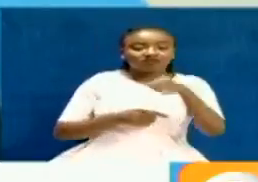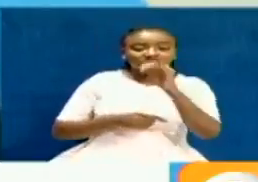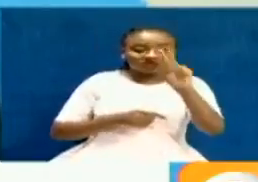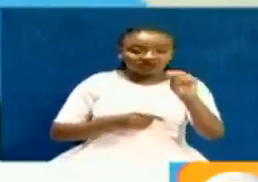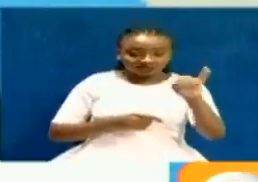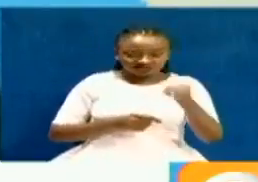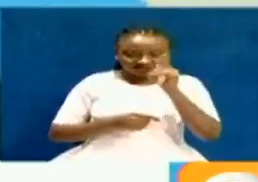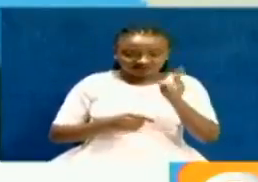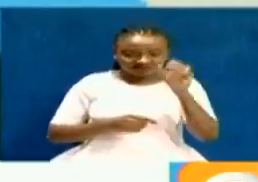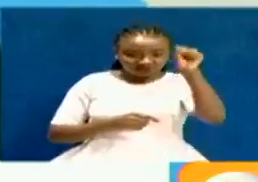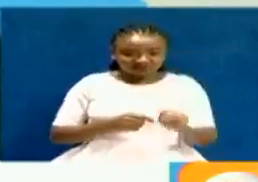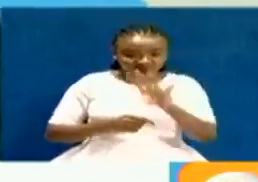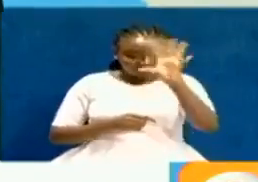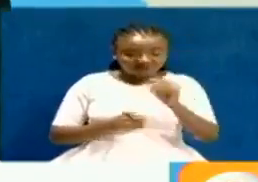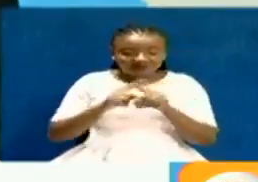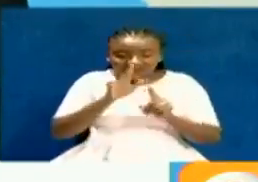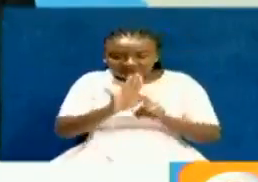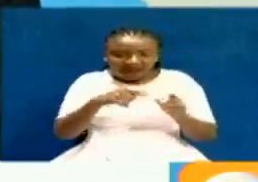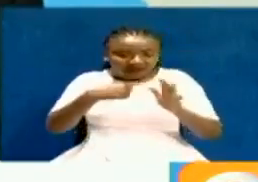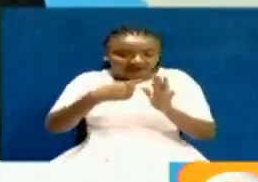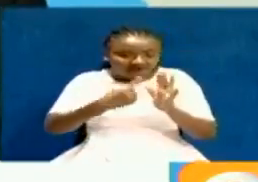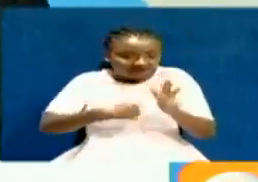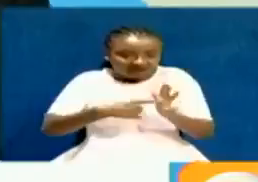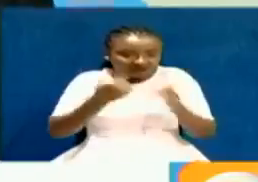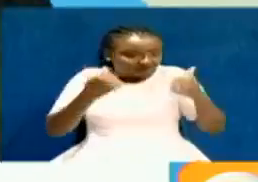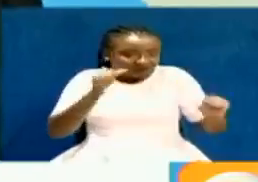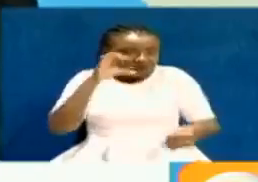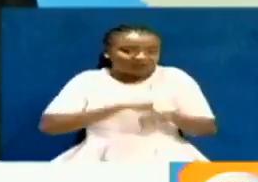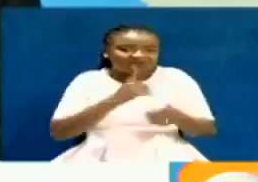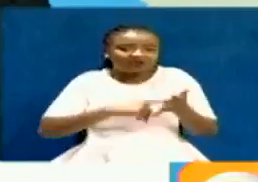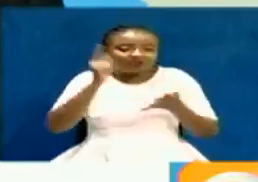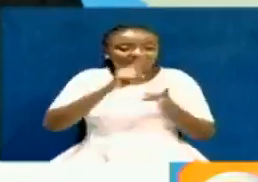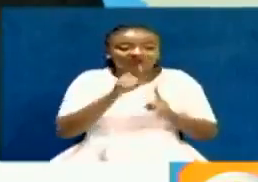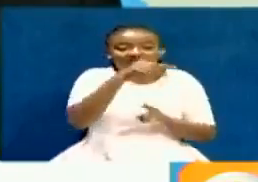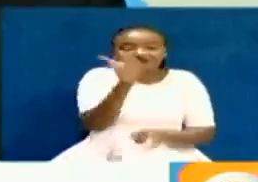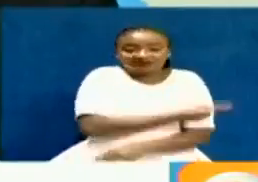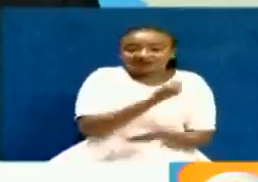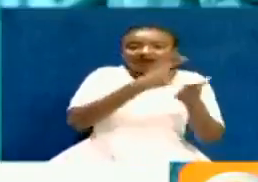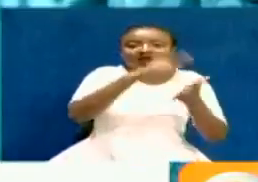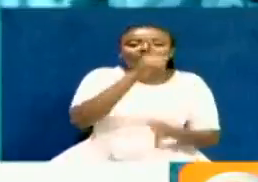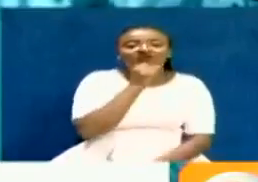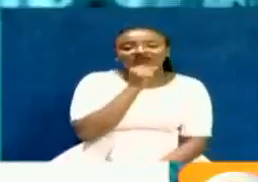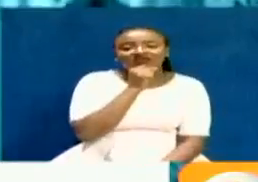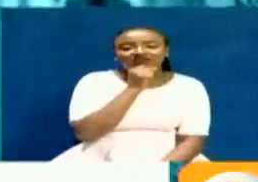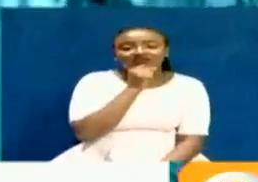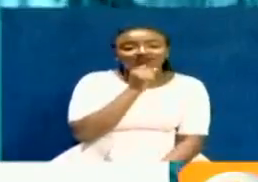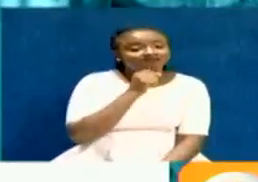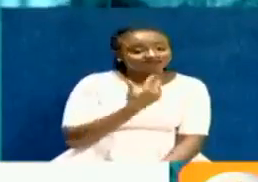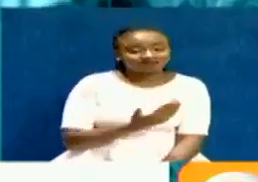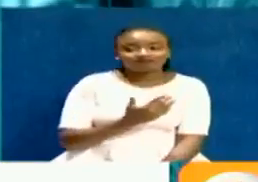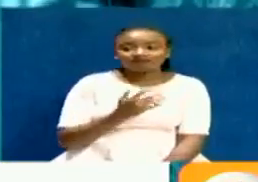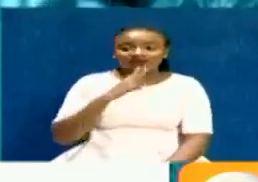the factory in South Africa is yet to get WHO pre-qualification, so all the doses are coming from outside Africa. So